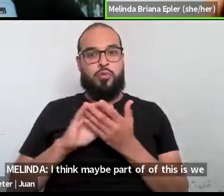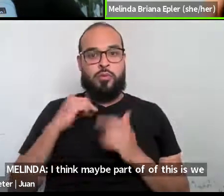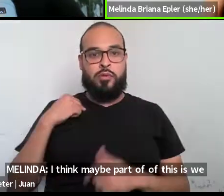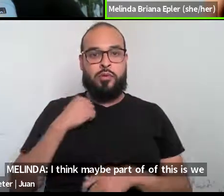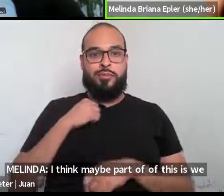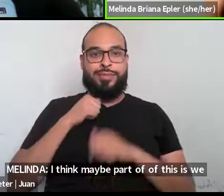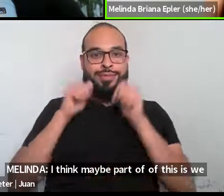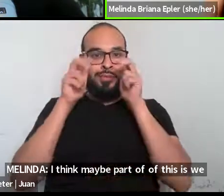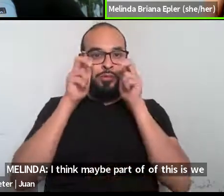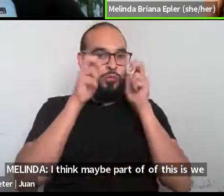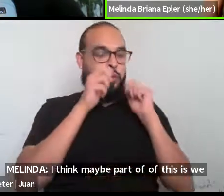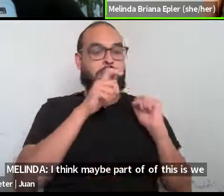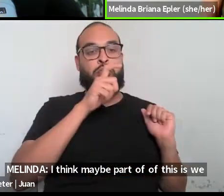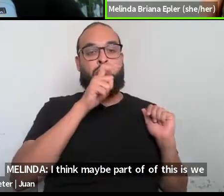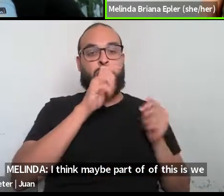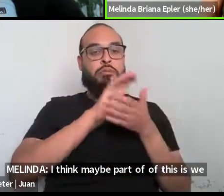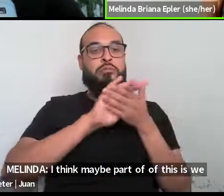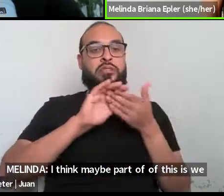we consume.